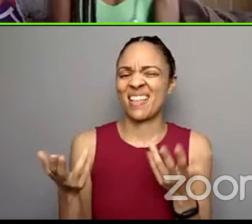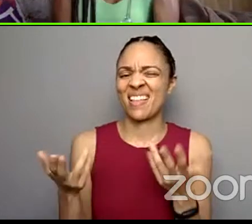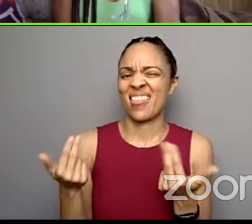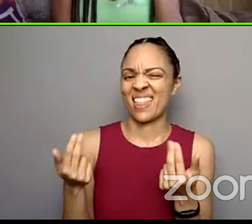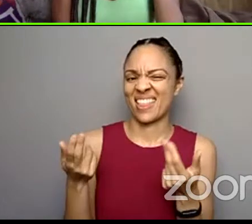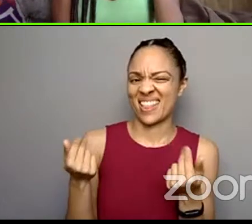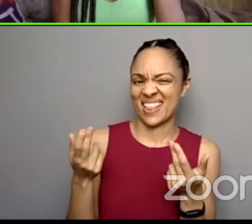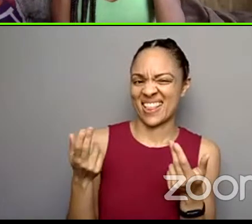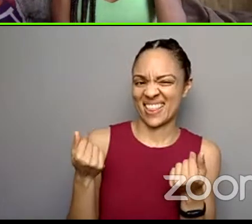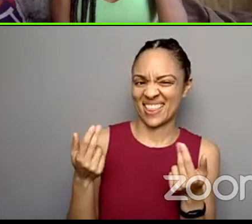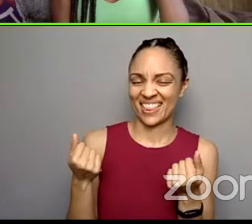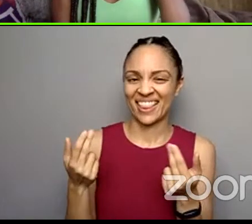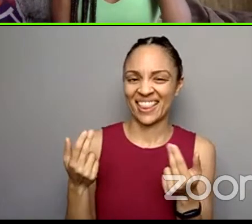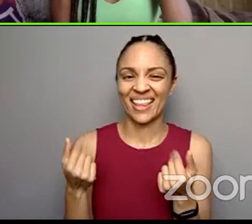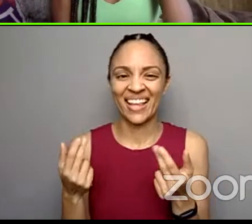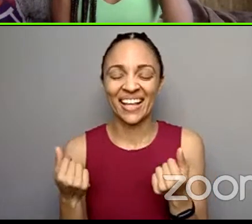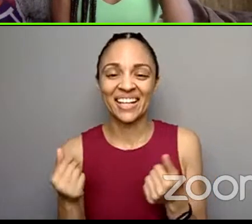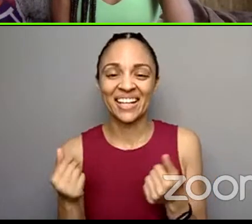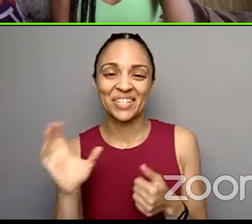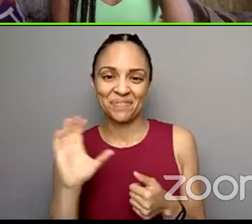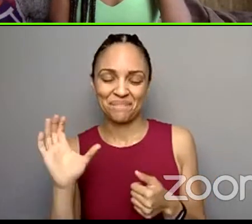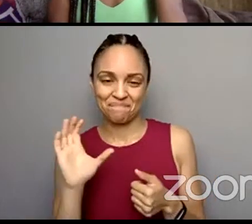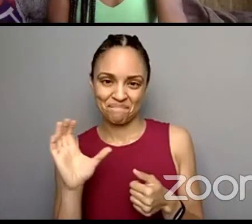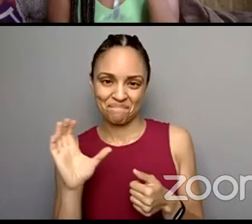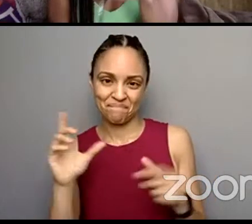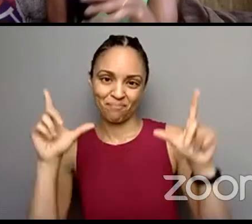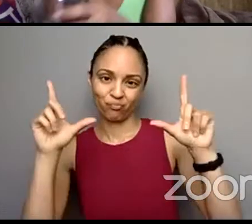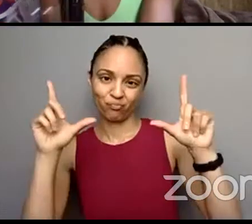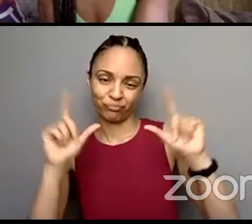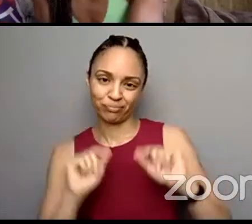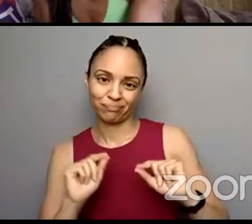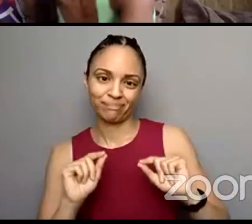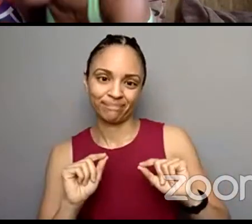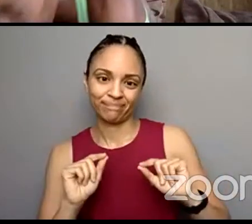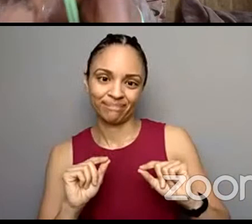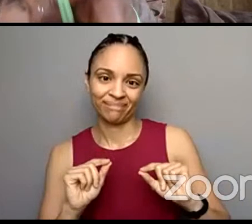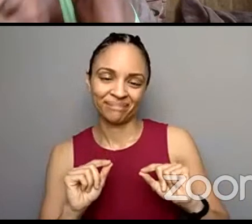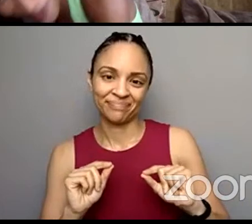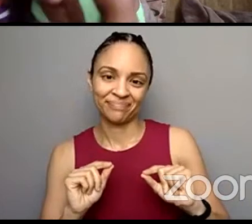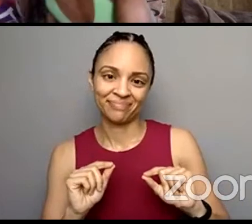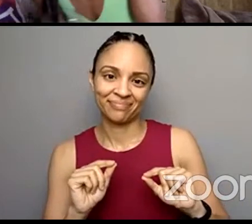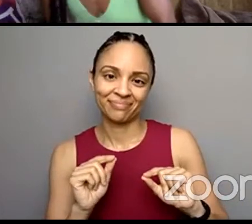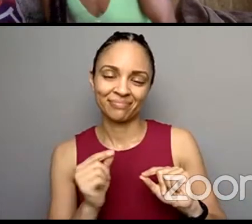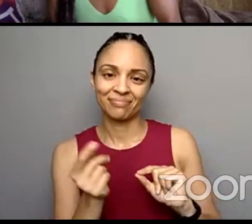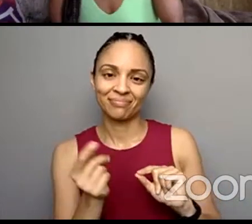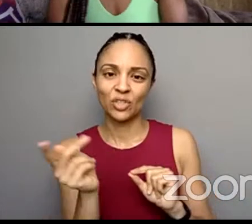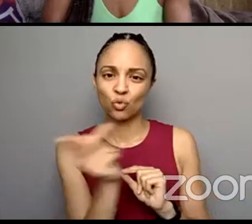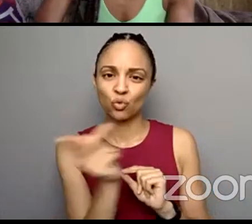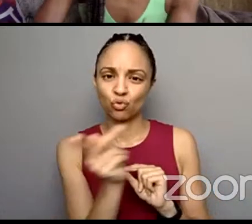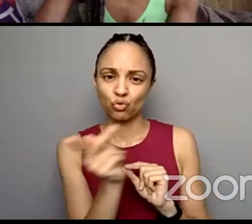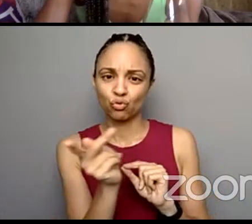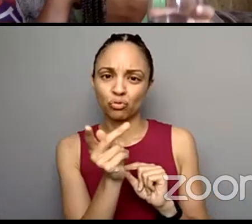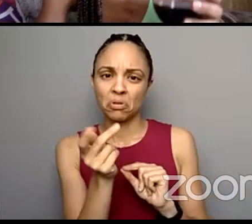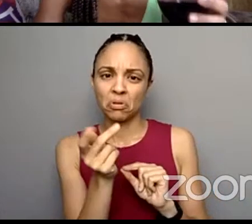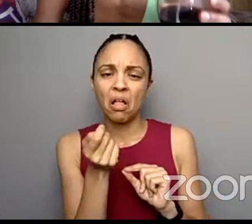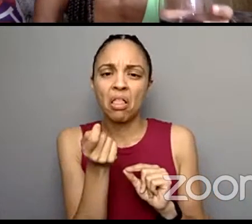But I'm here. I'm going to leave. Oh. You two have a little time together.